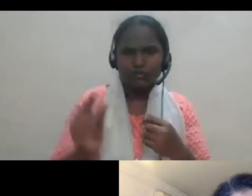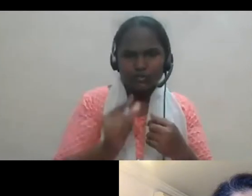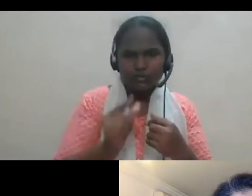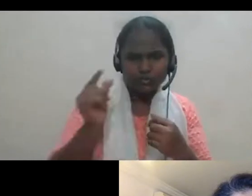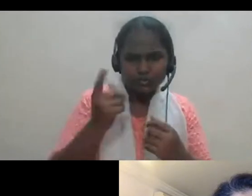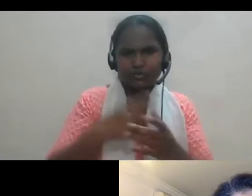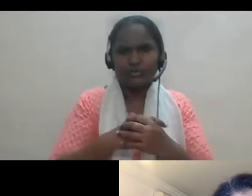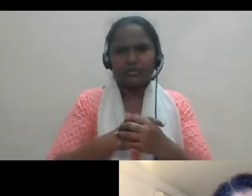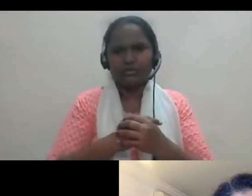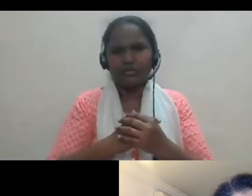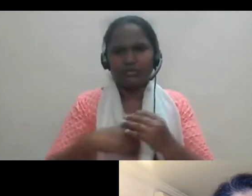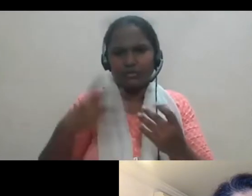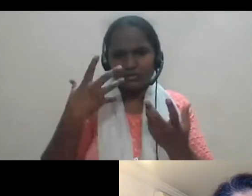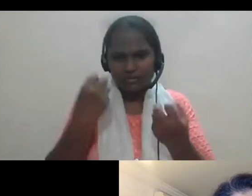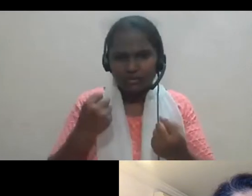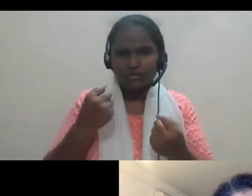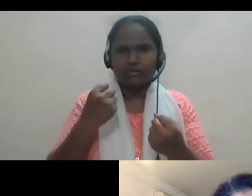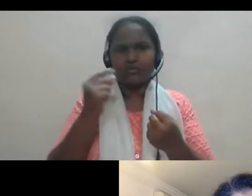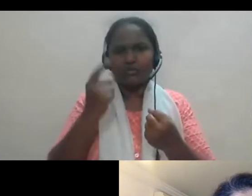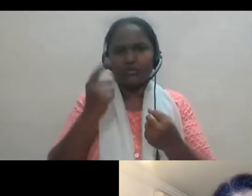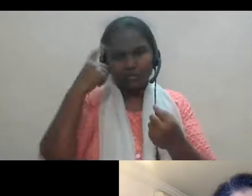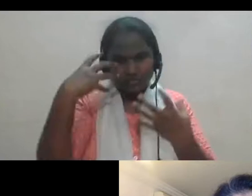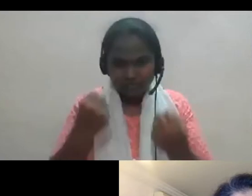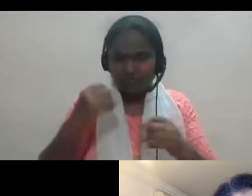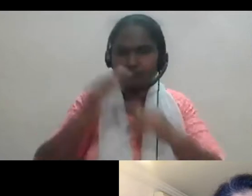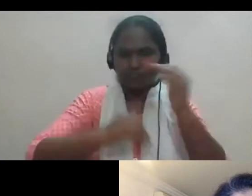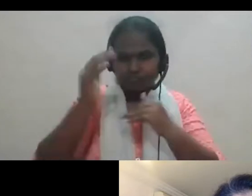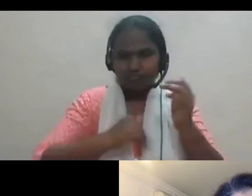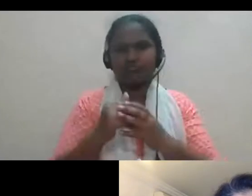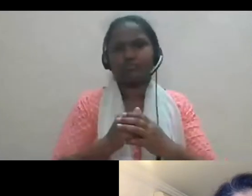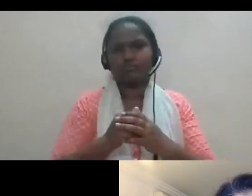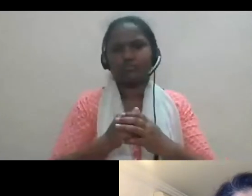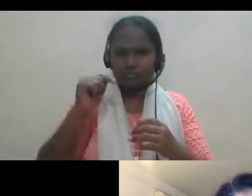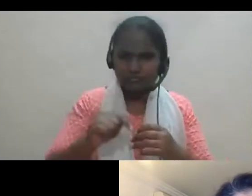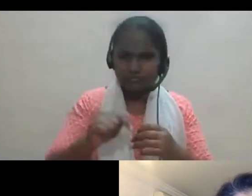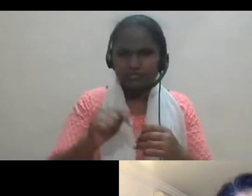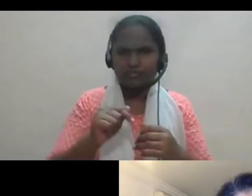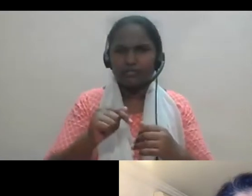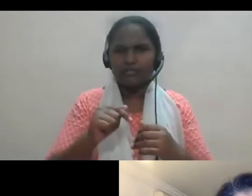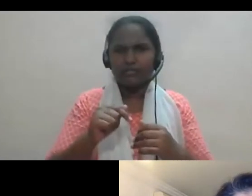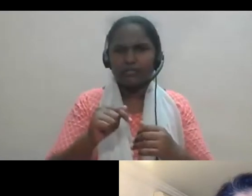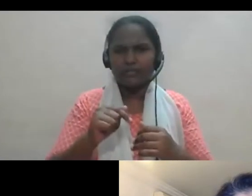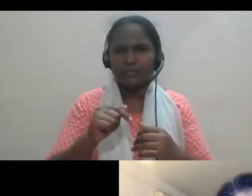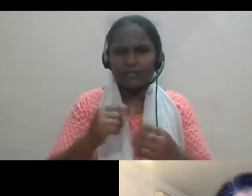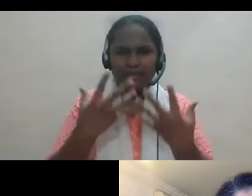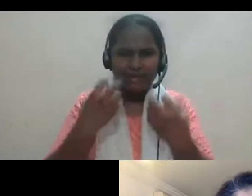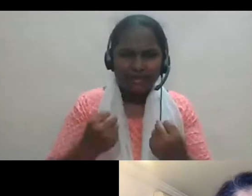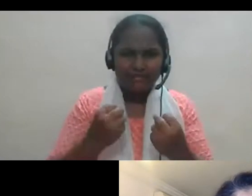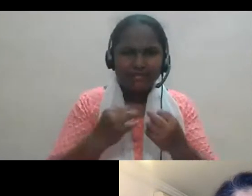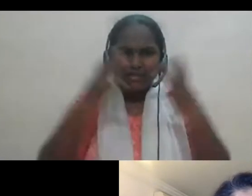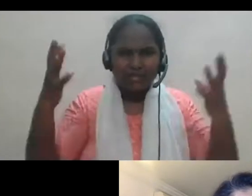disfigured by a colonial construction, and it's. I think we've had enough,